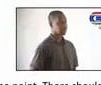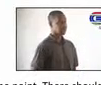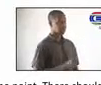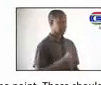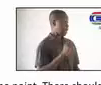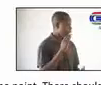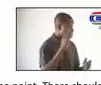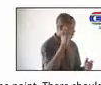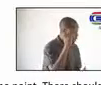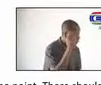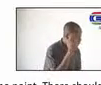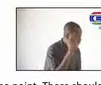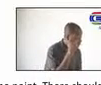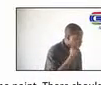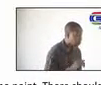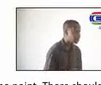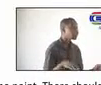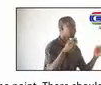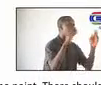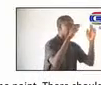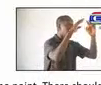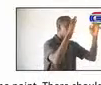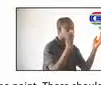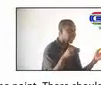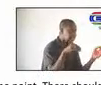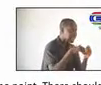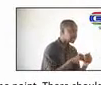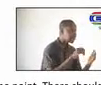mind you, the body includes the conclusion.